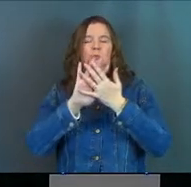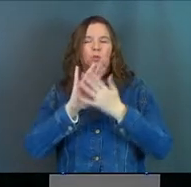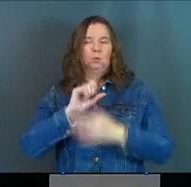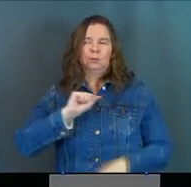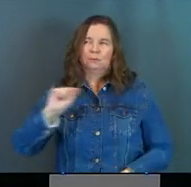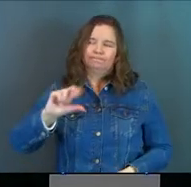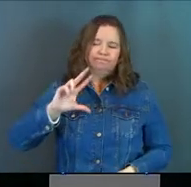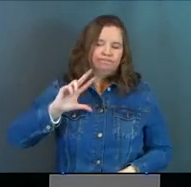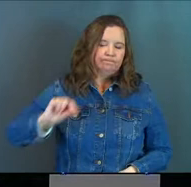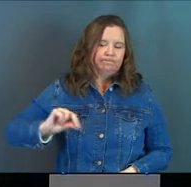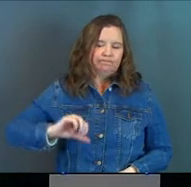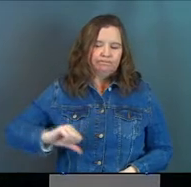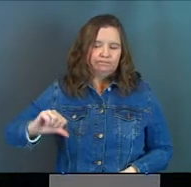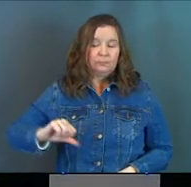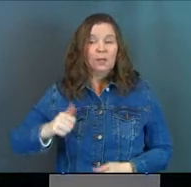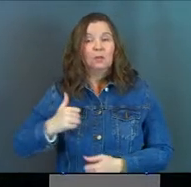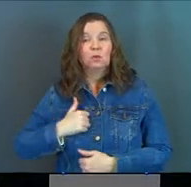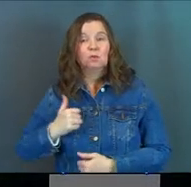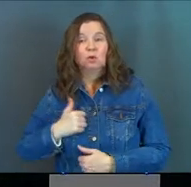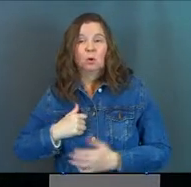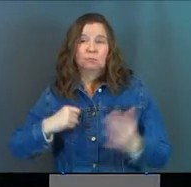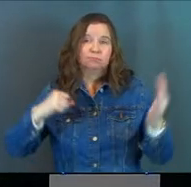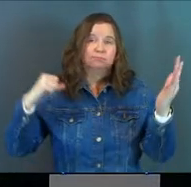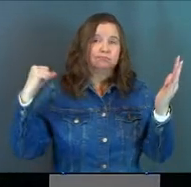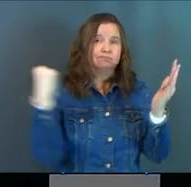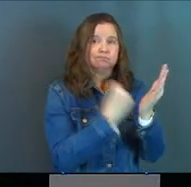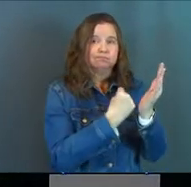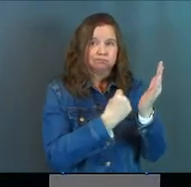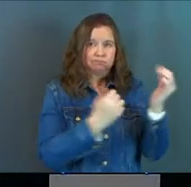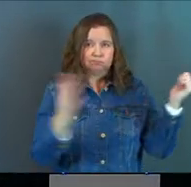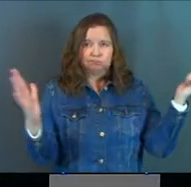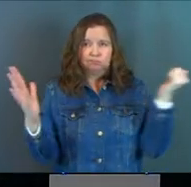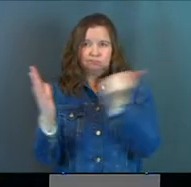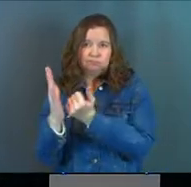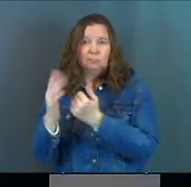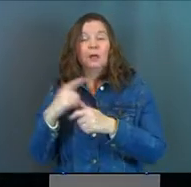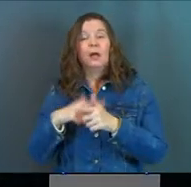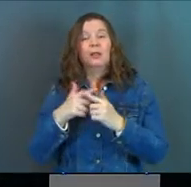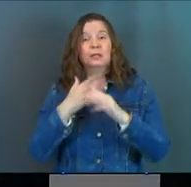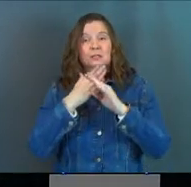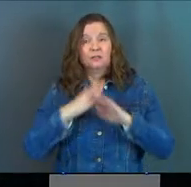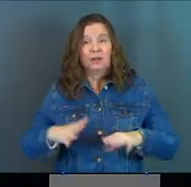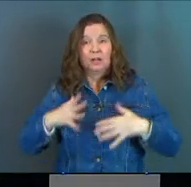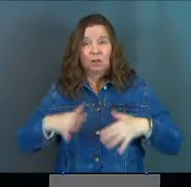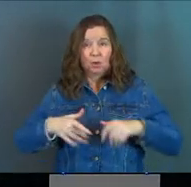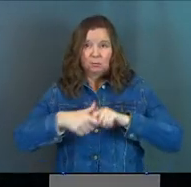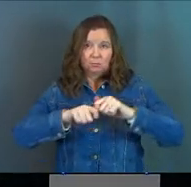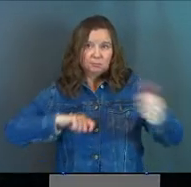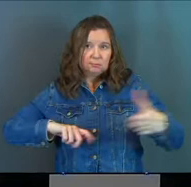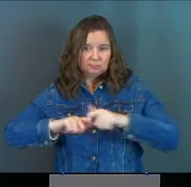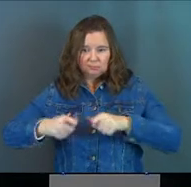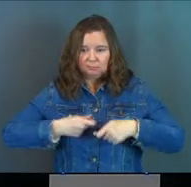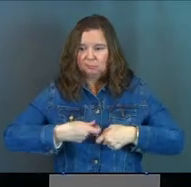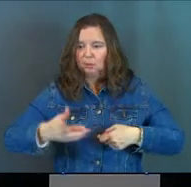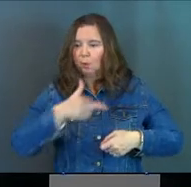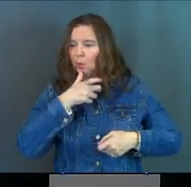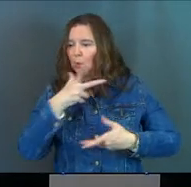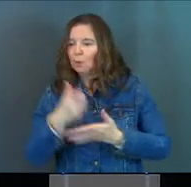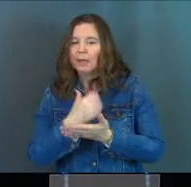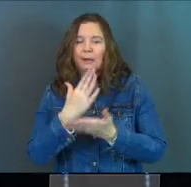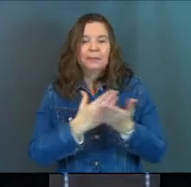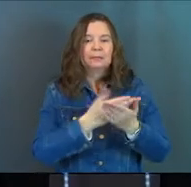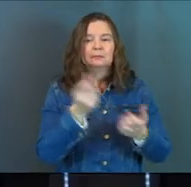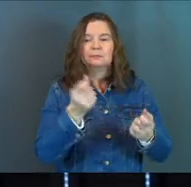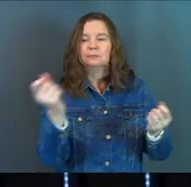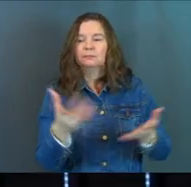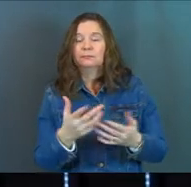refuses the drug. Then the soldiers nailed him to the cross and they divided his clothes, threw dice to decide who would each get a